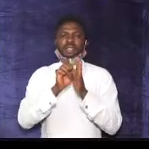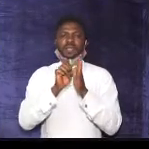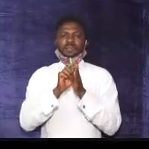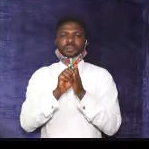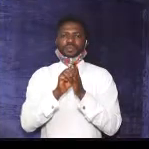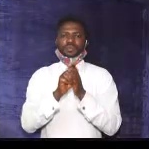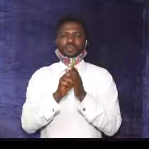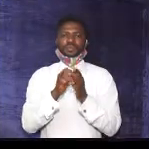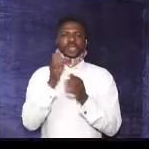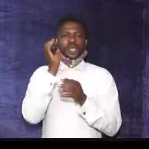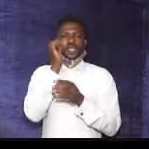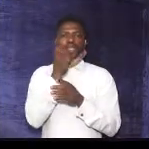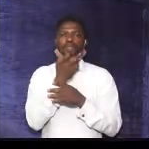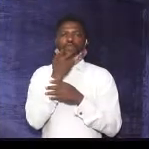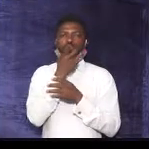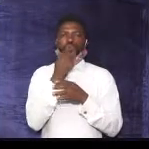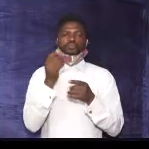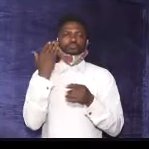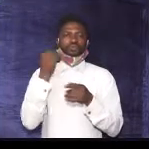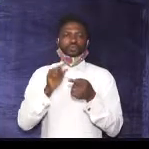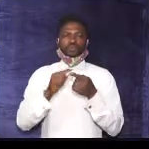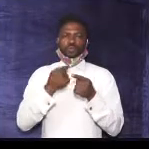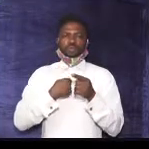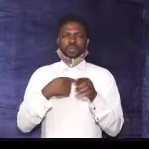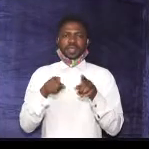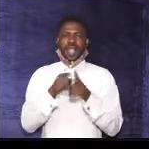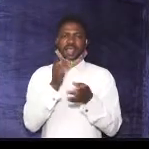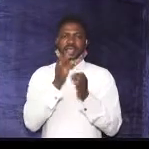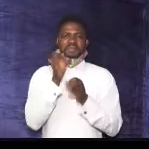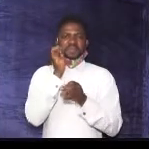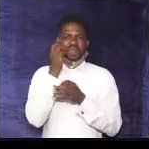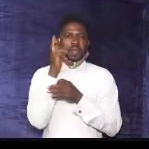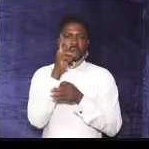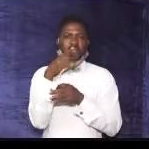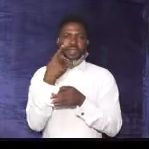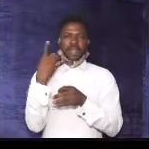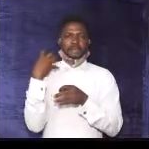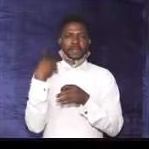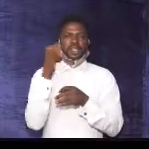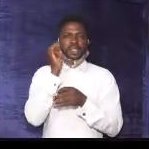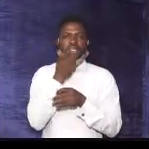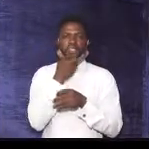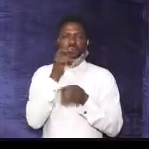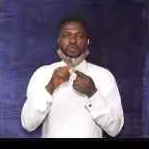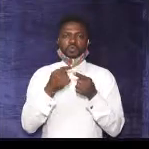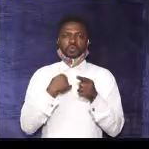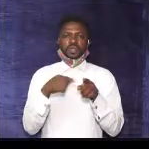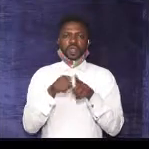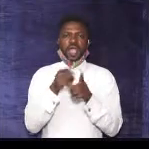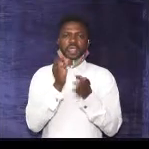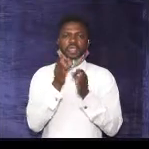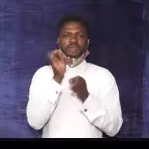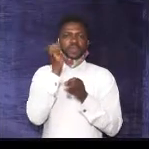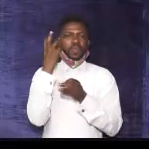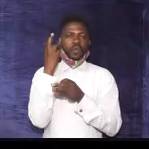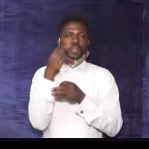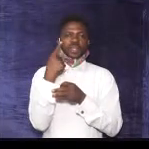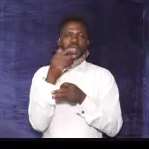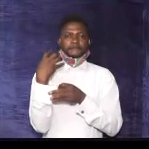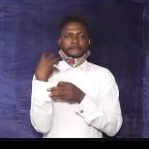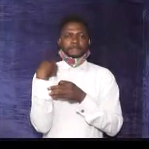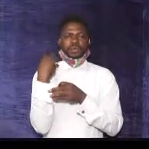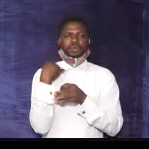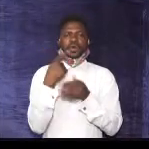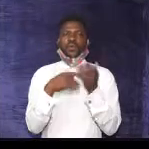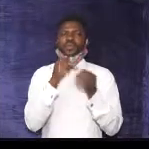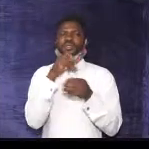Another example, he spoke to me as if he were the boss. He spoke to me as if he were the